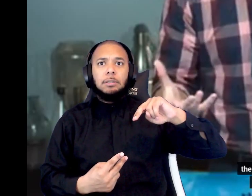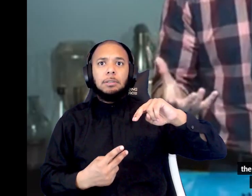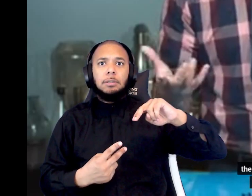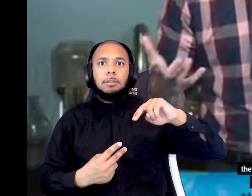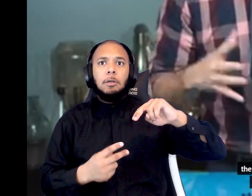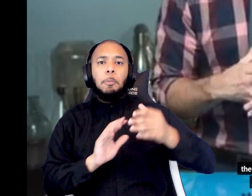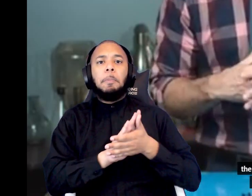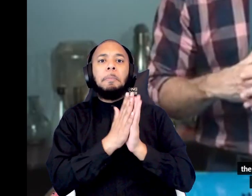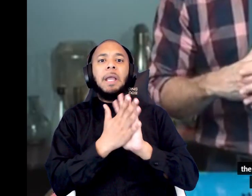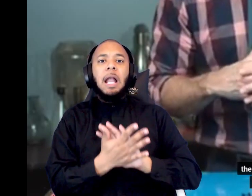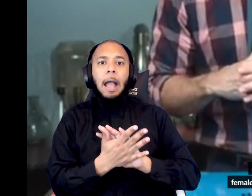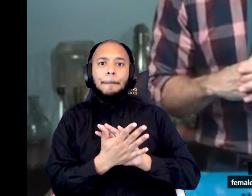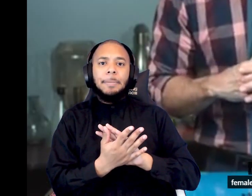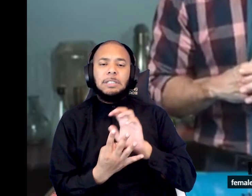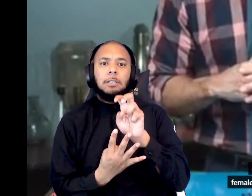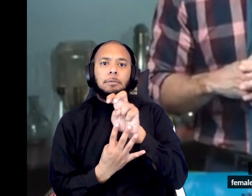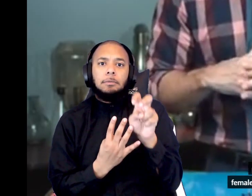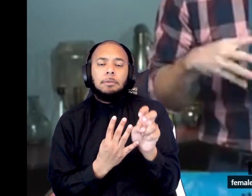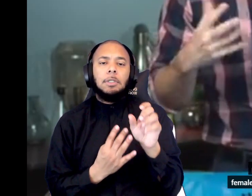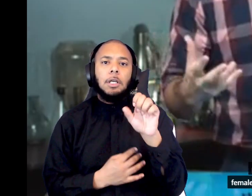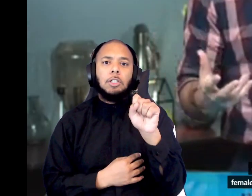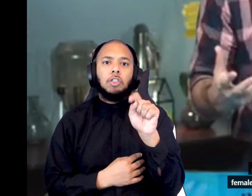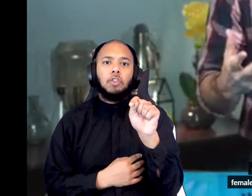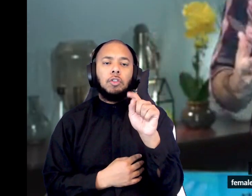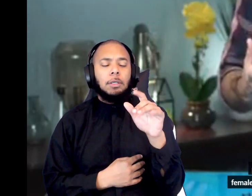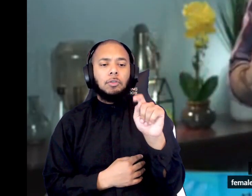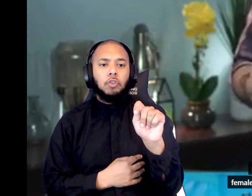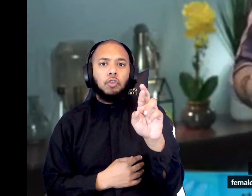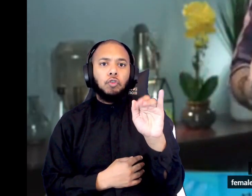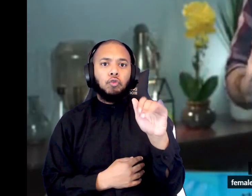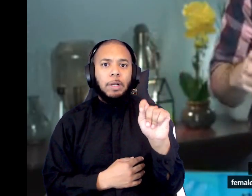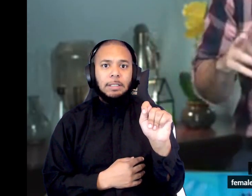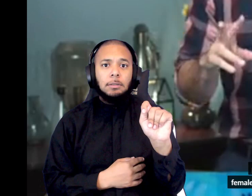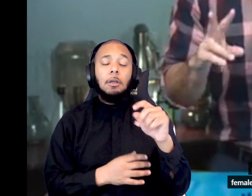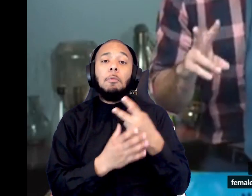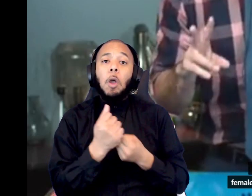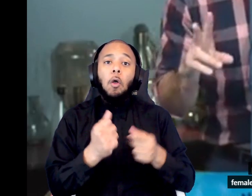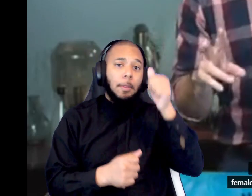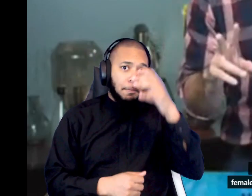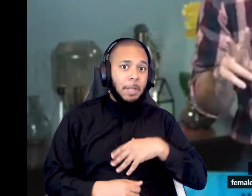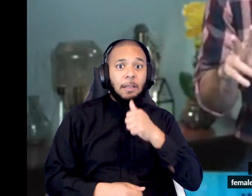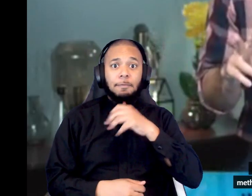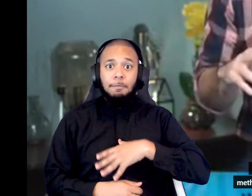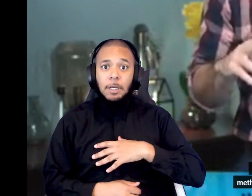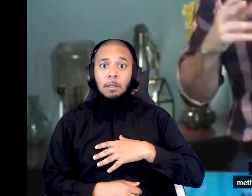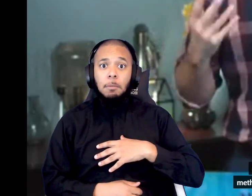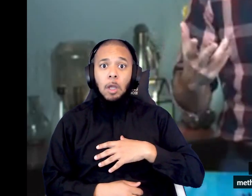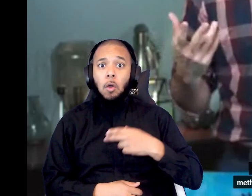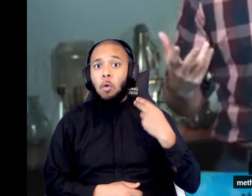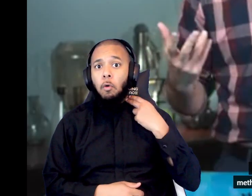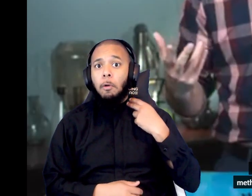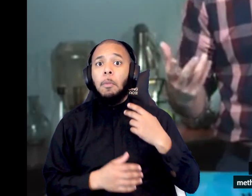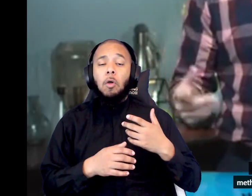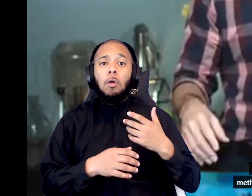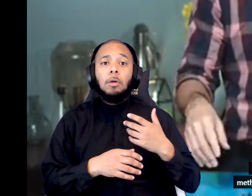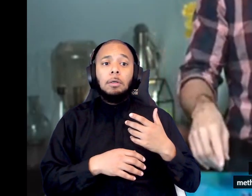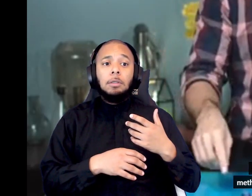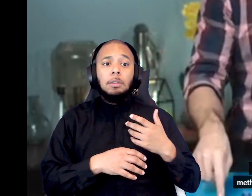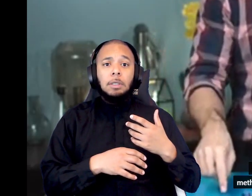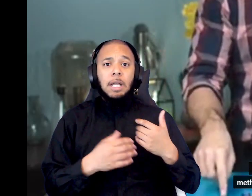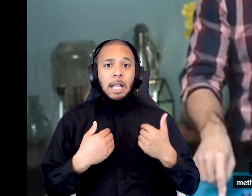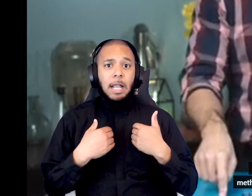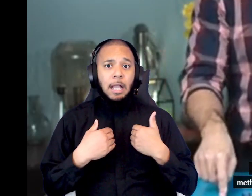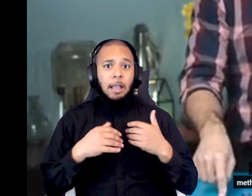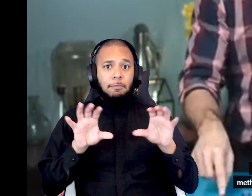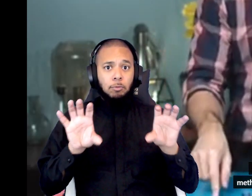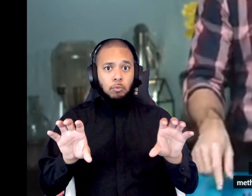a trait. So that's a pretty big thing. Both male and female hormones vary in just 2 functional groups, one of those being